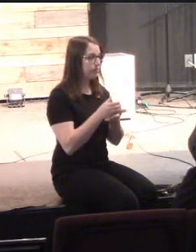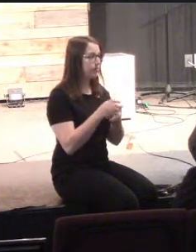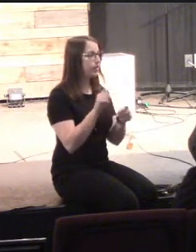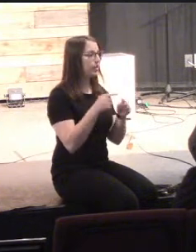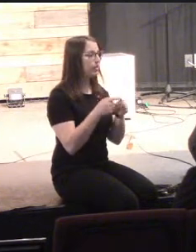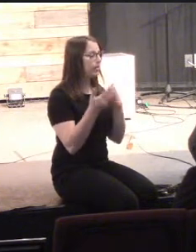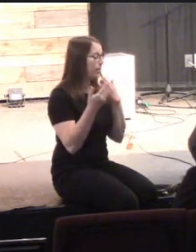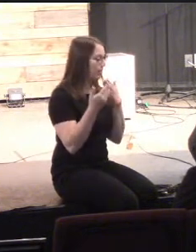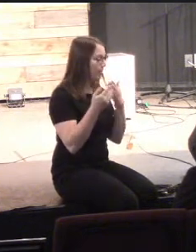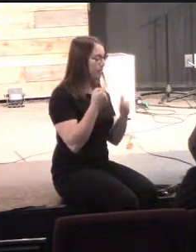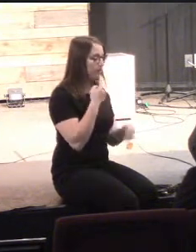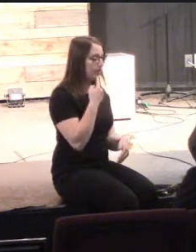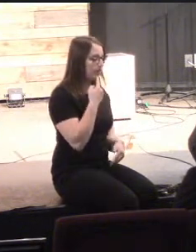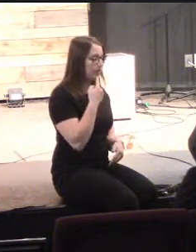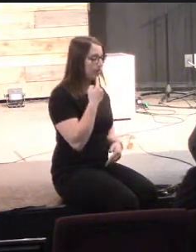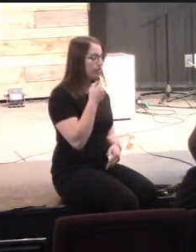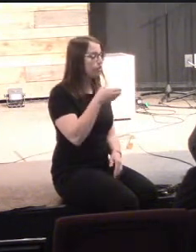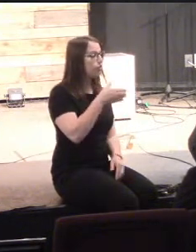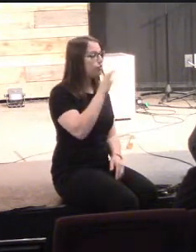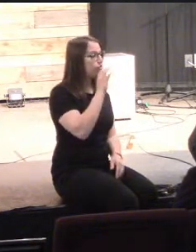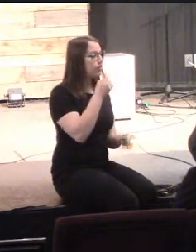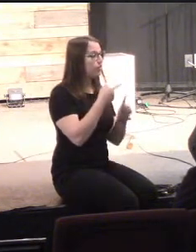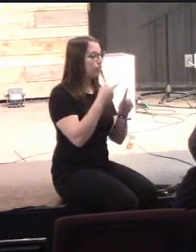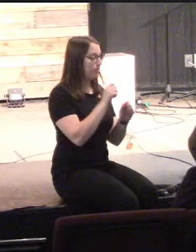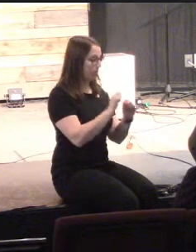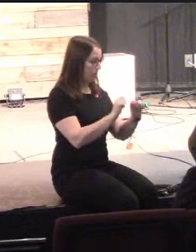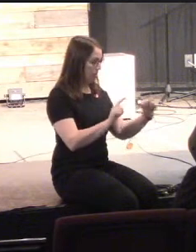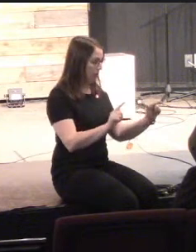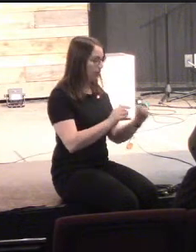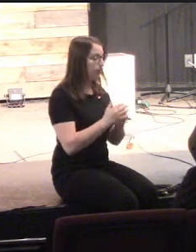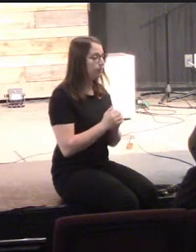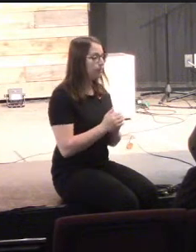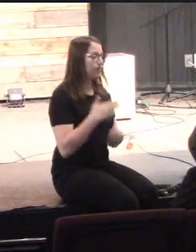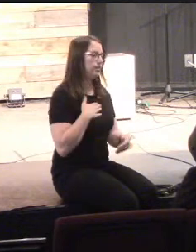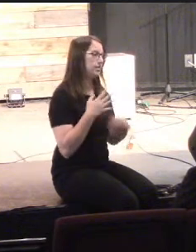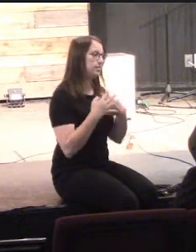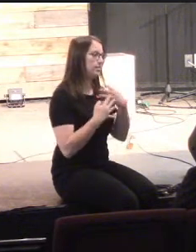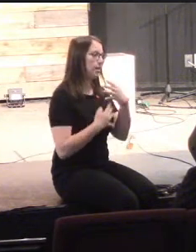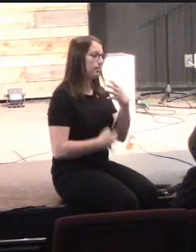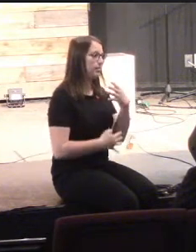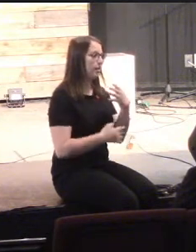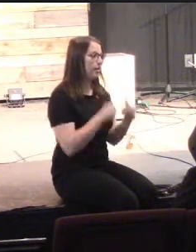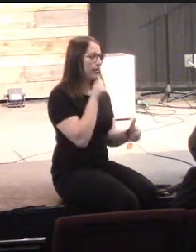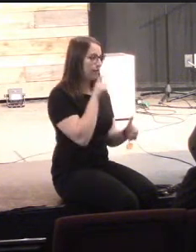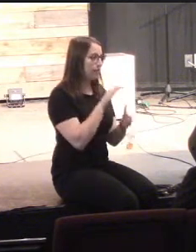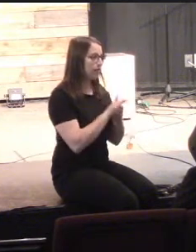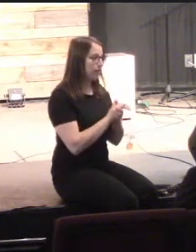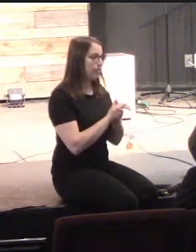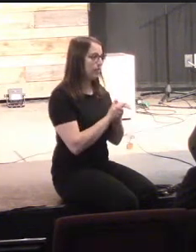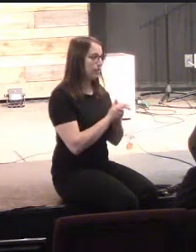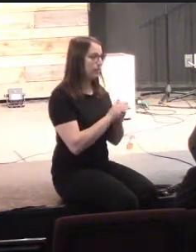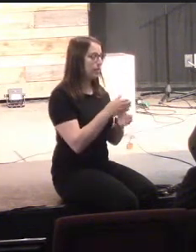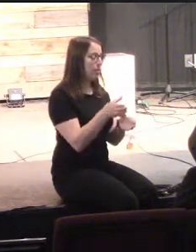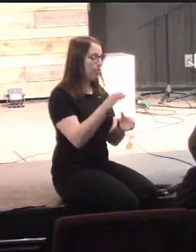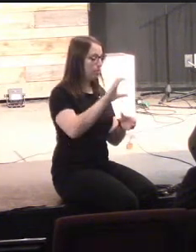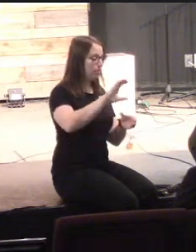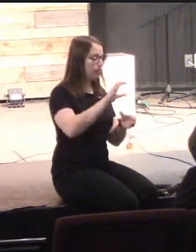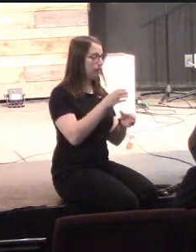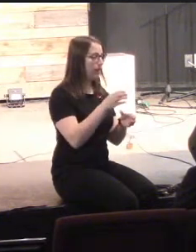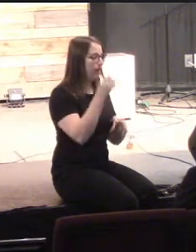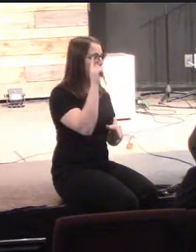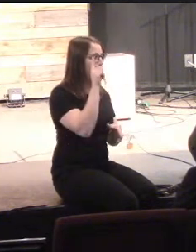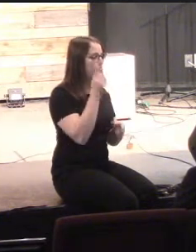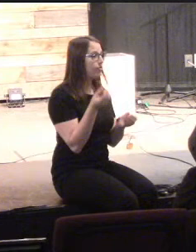thanks, he gave it to them, saying, drink from it, all of you. This is my blood of the covenant, which is poured out for many as for